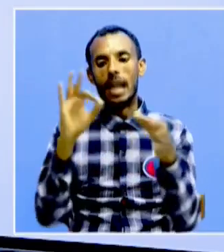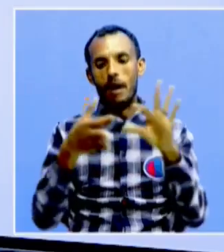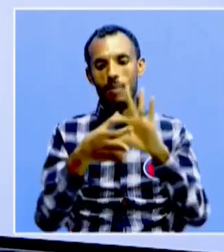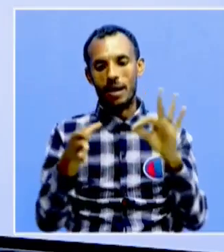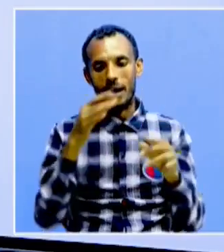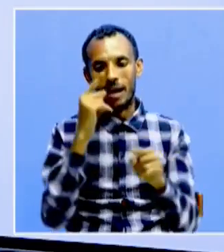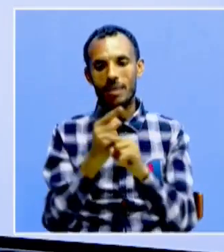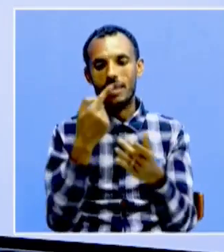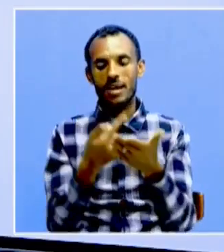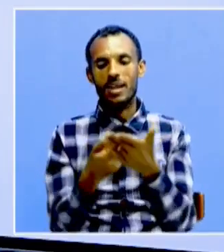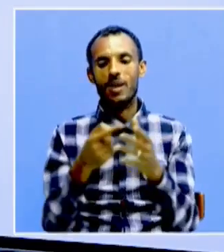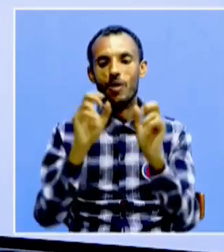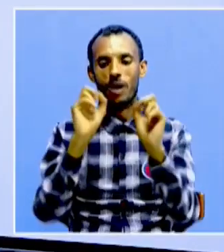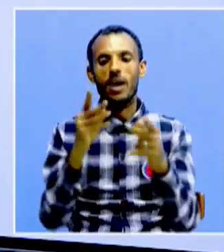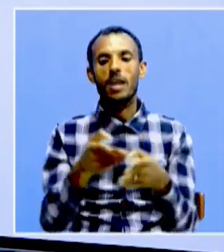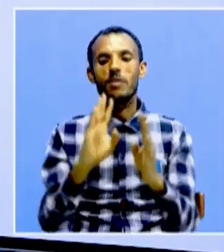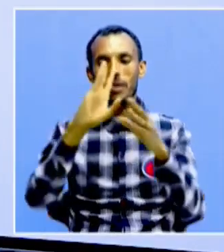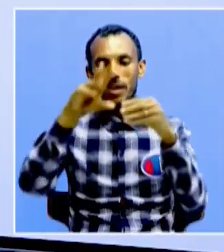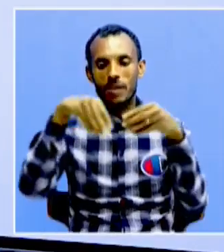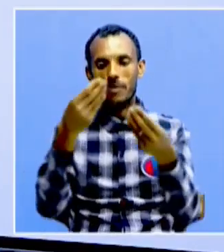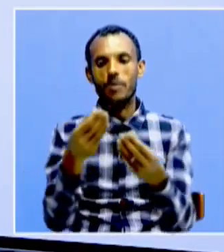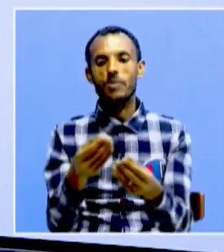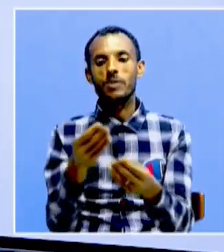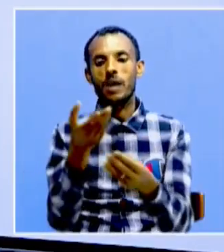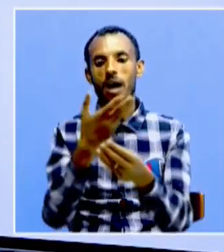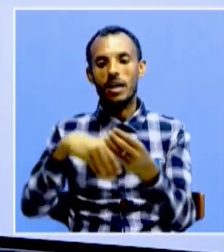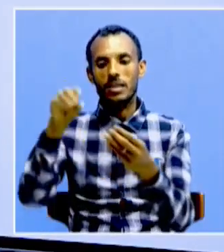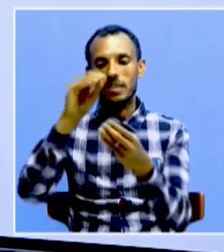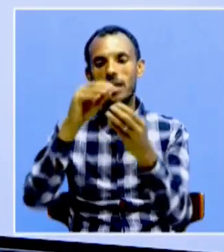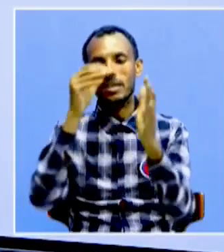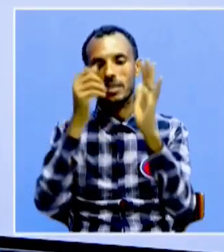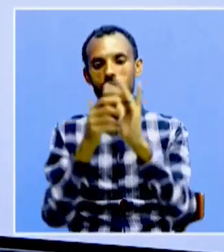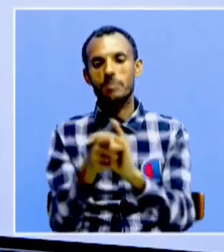right? Okay, let me give you somewhere, okay?